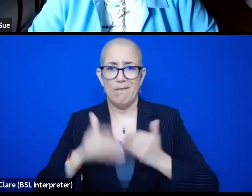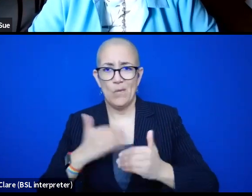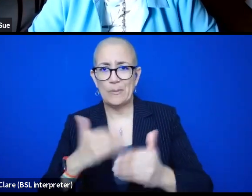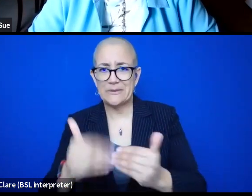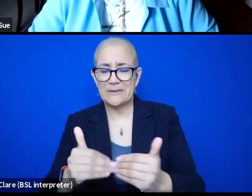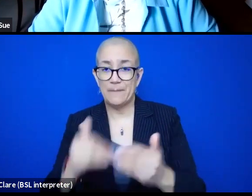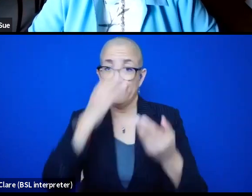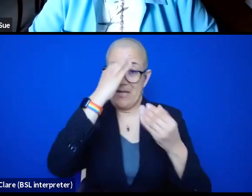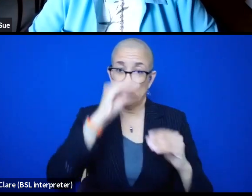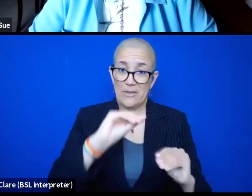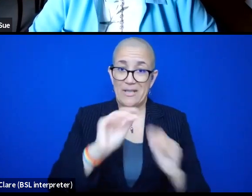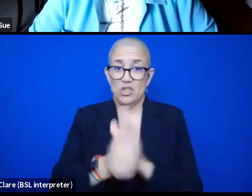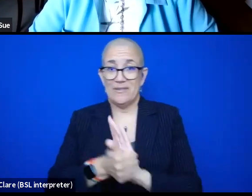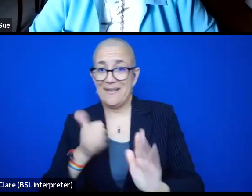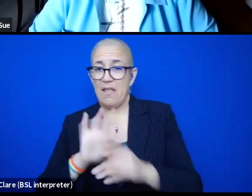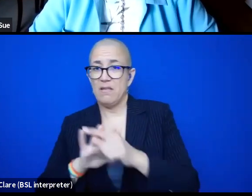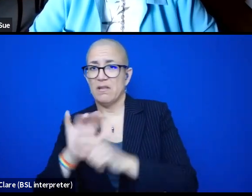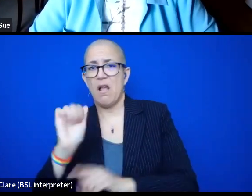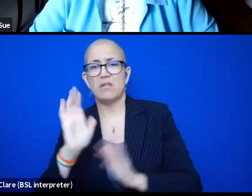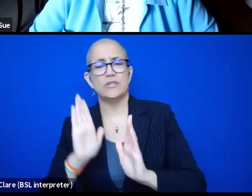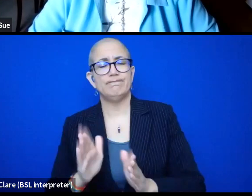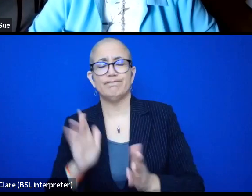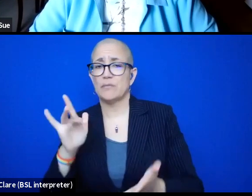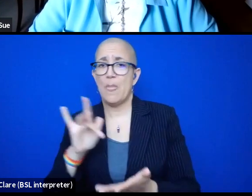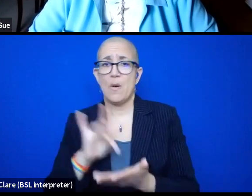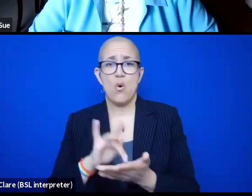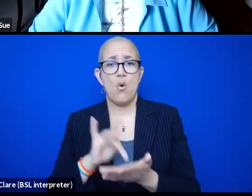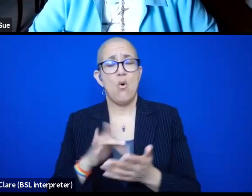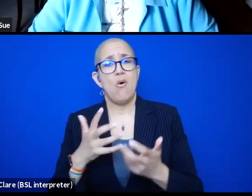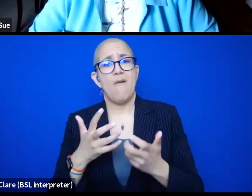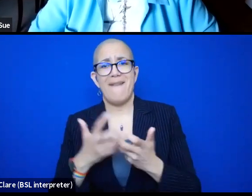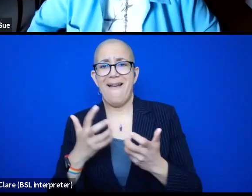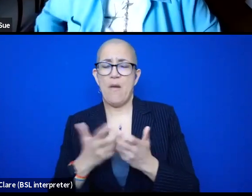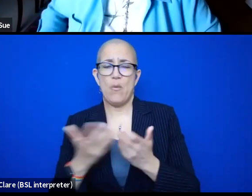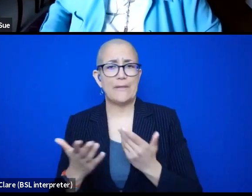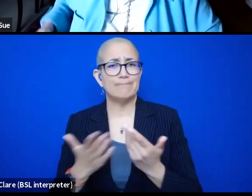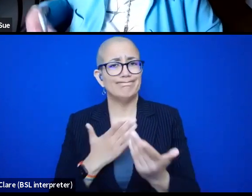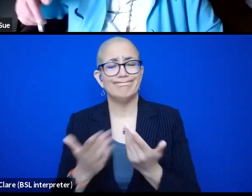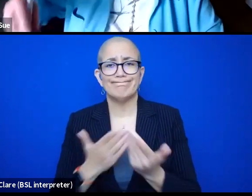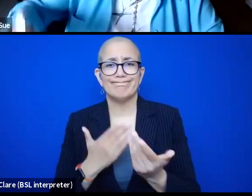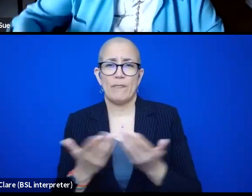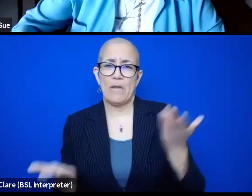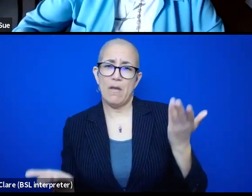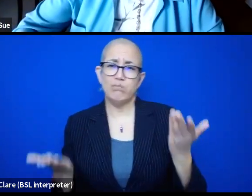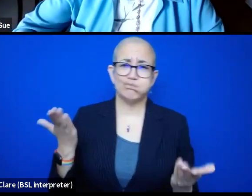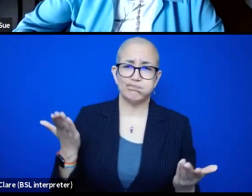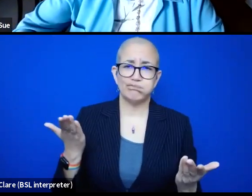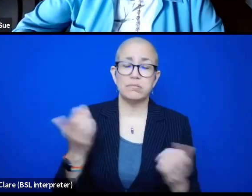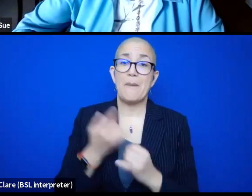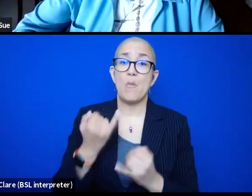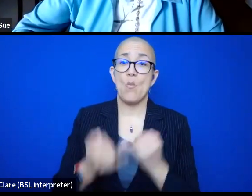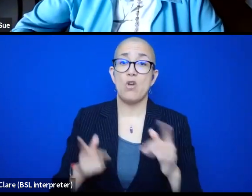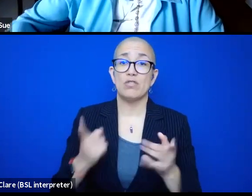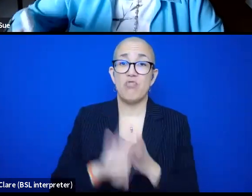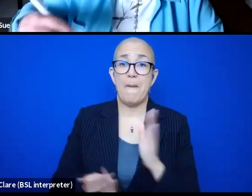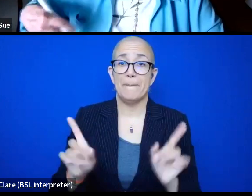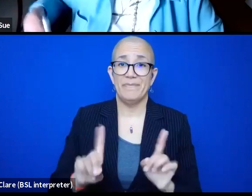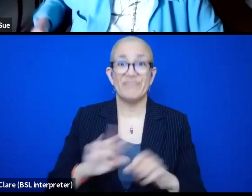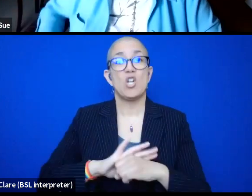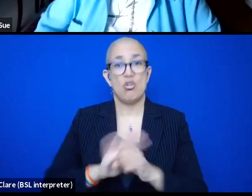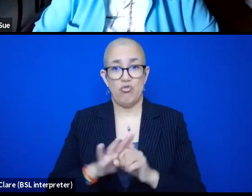and culture must be at the core of how we address the deep-seated inequalities that have been made all the worse by the coronavirus pandemic